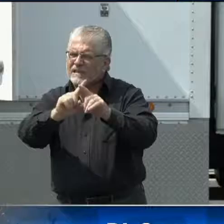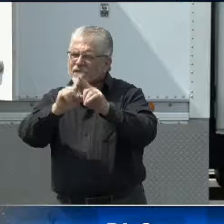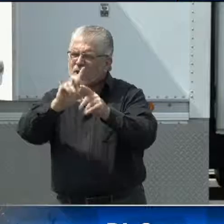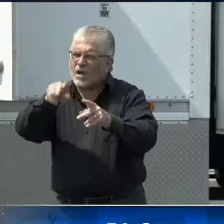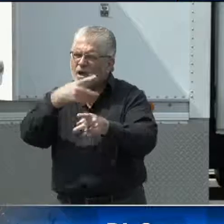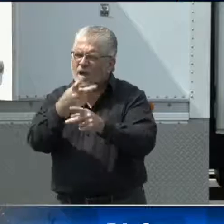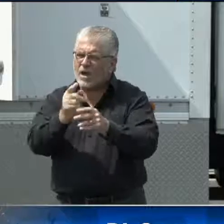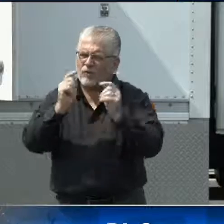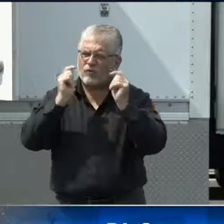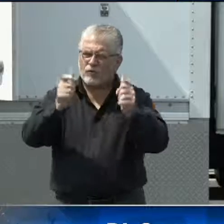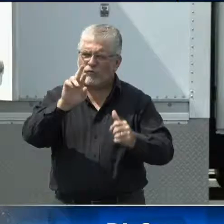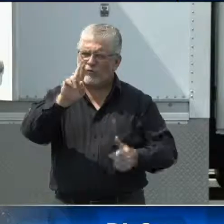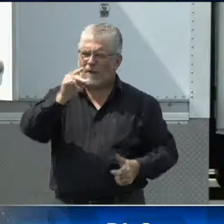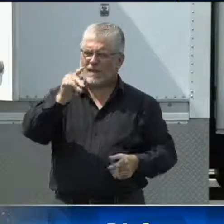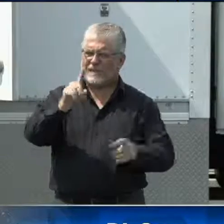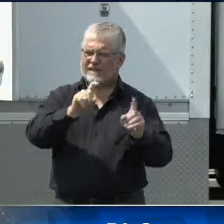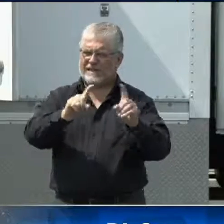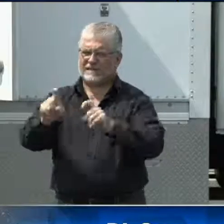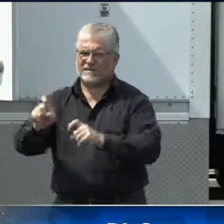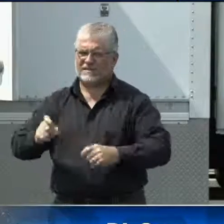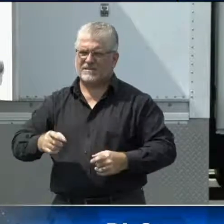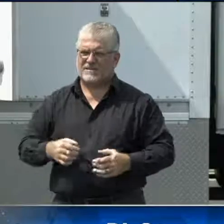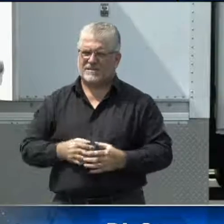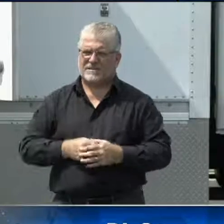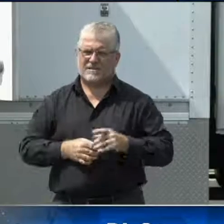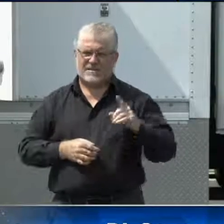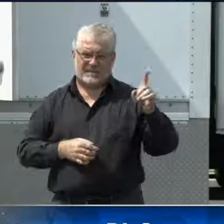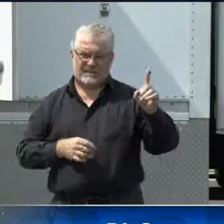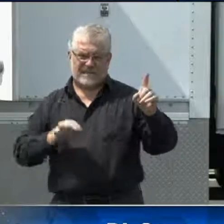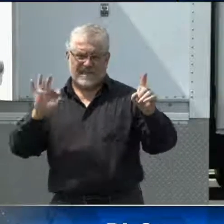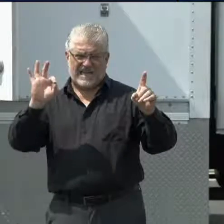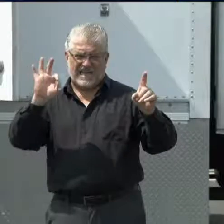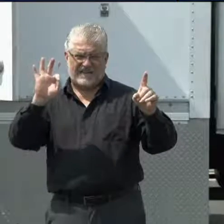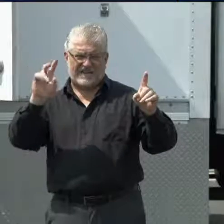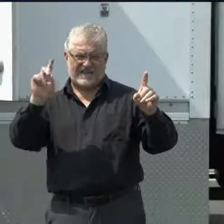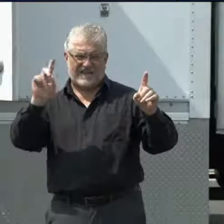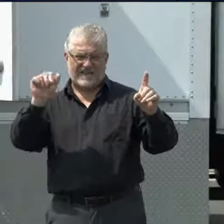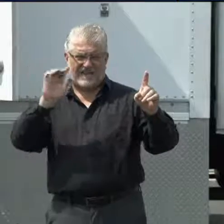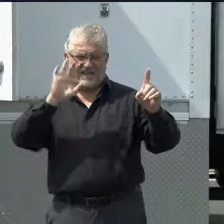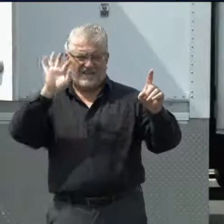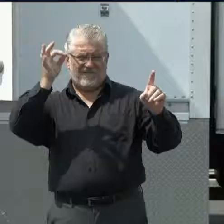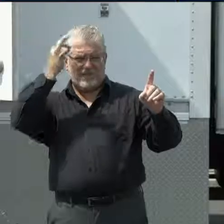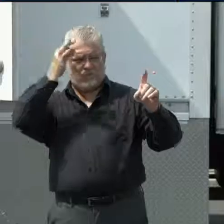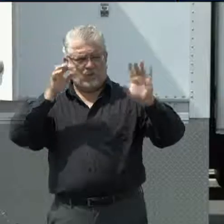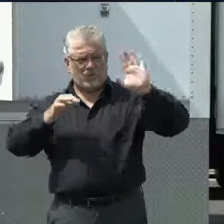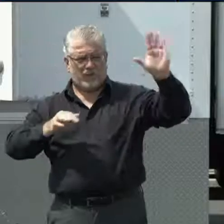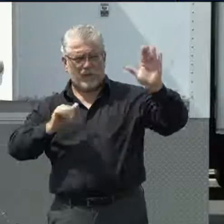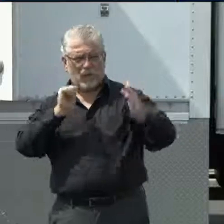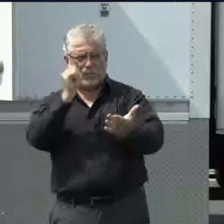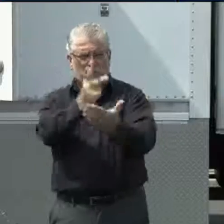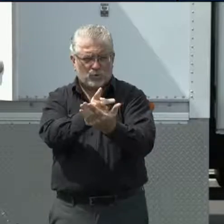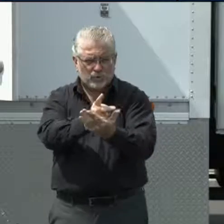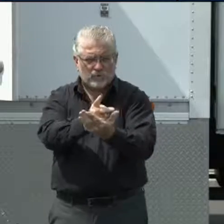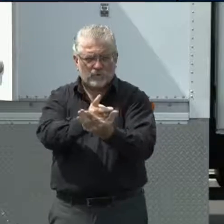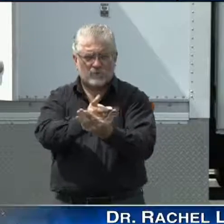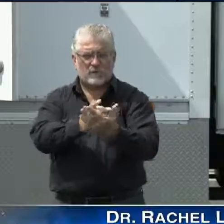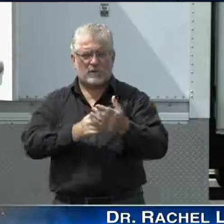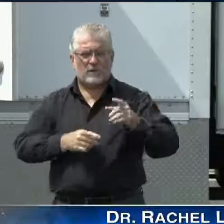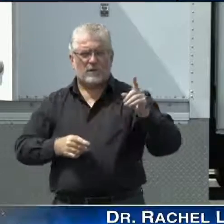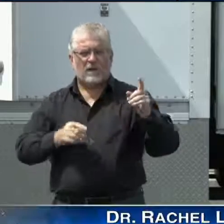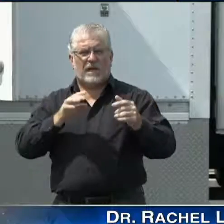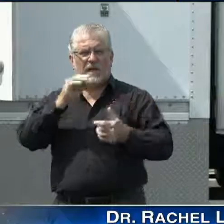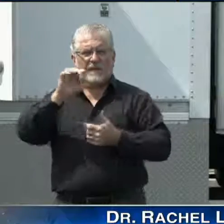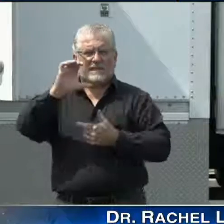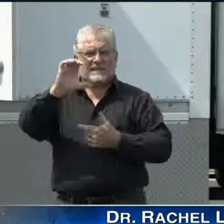FDA and the federal government that approve those tests. The federal government and CMS, the Center for Medicare and